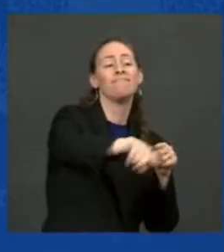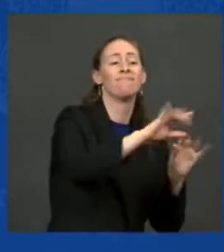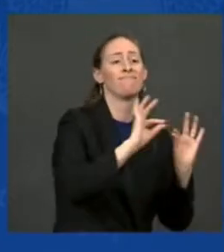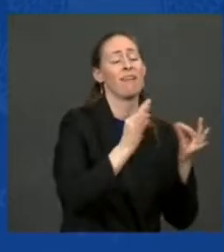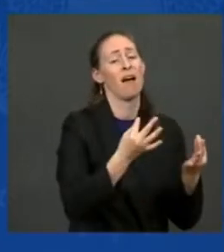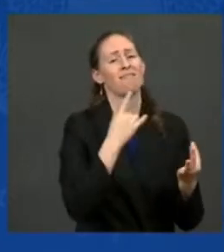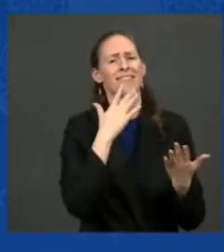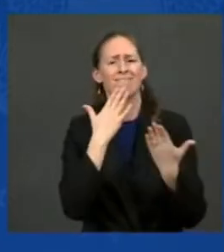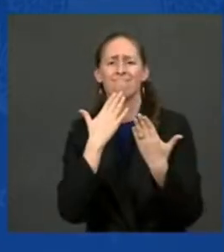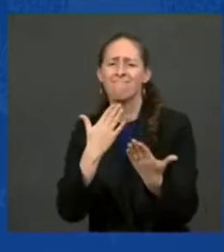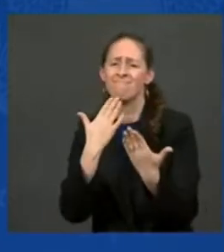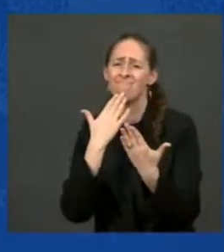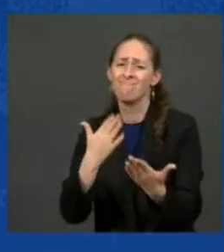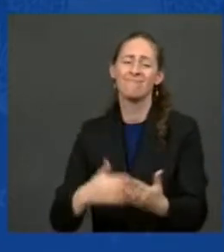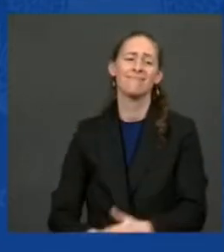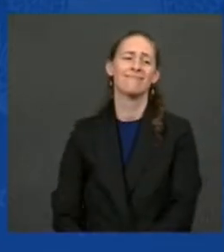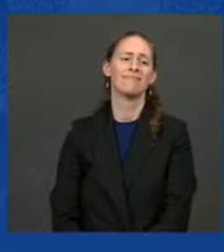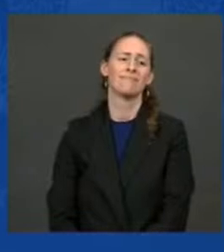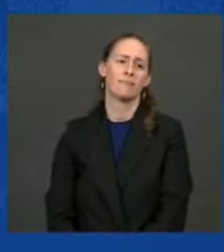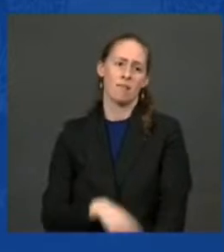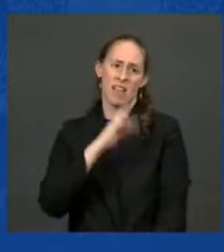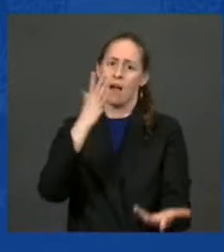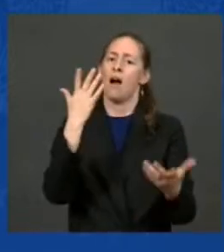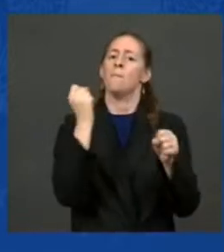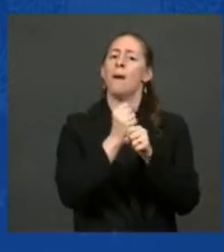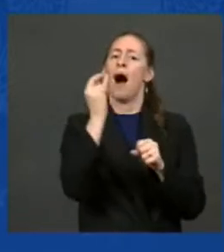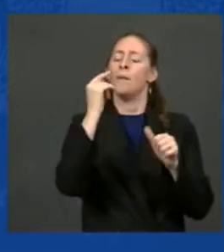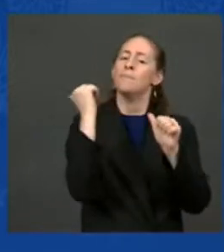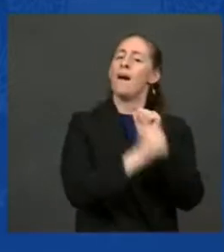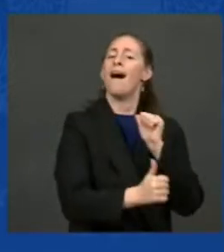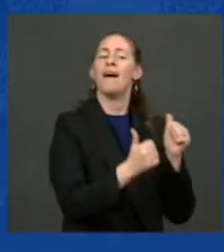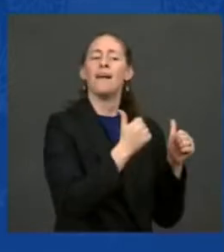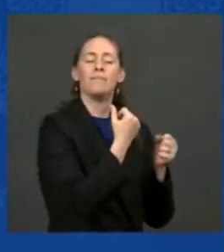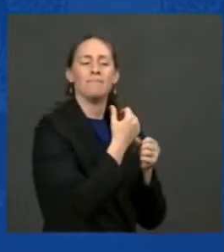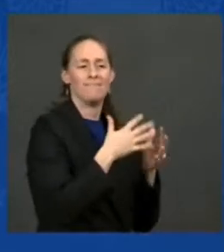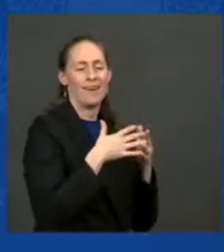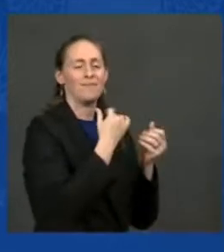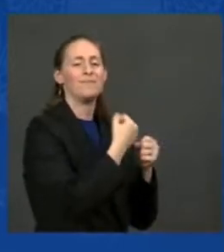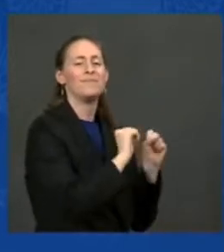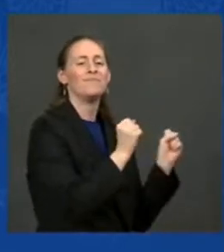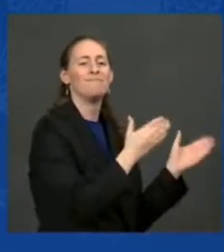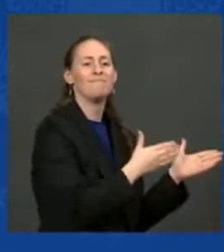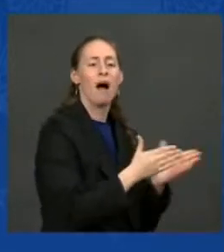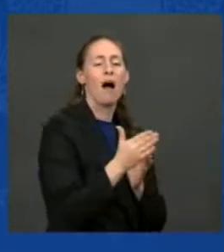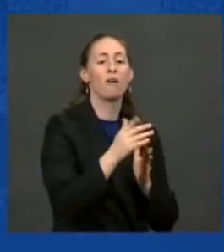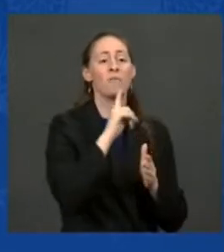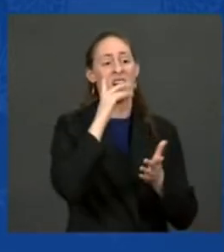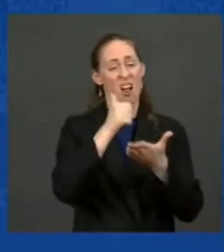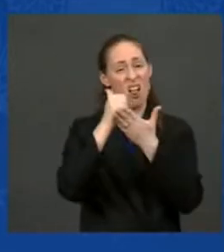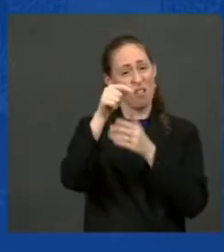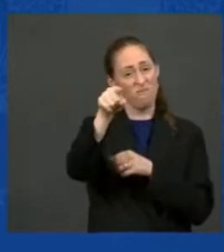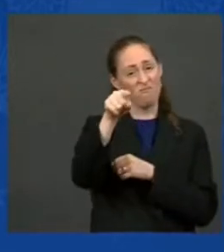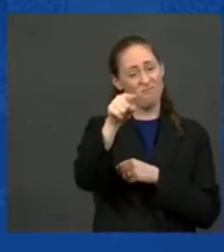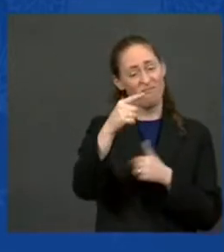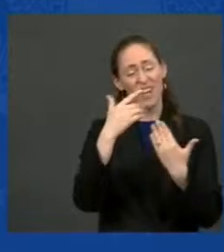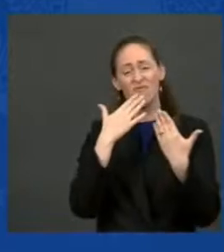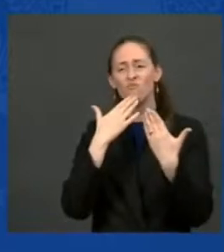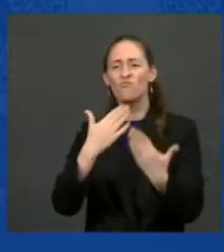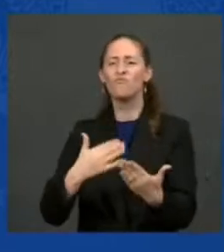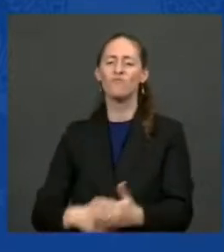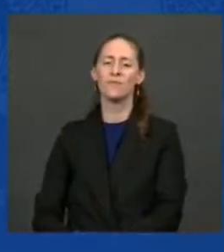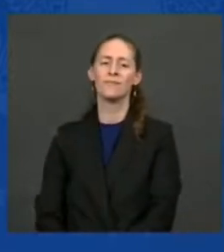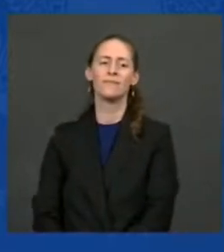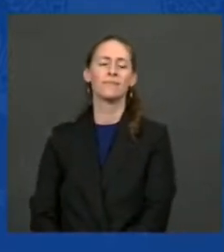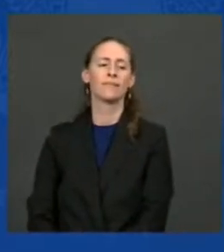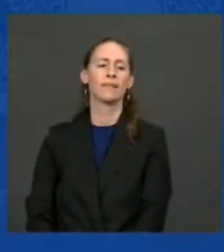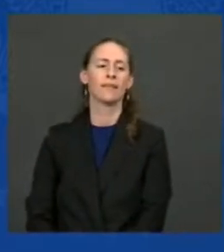that finally got passed in the American Rescue Plan, which we were able to get done immediately upon being elected. And Rosa